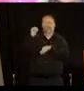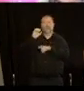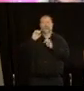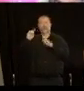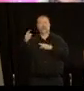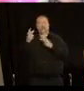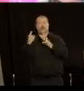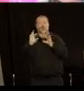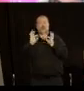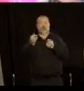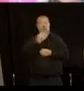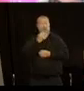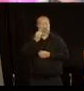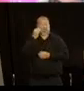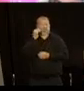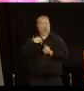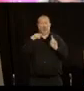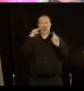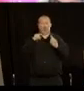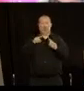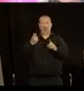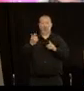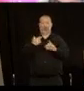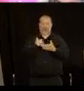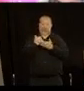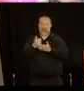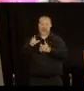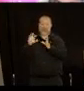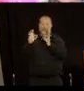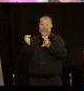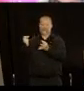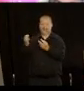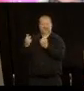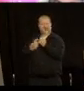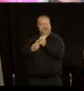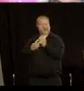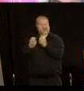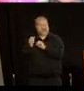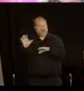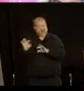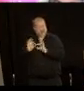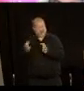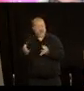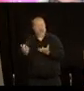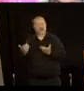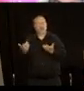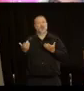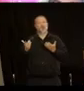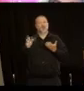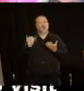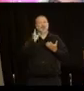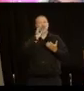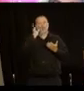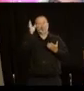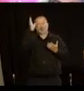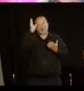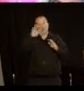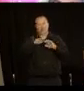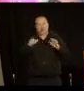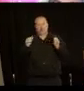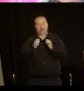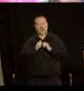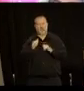go visit a home, our goal is to do everything we can to preserve that family. And for parents with children